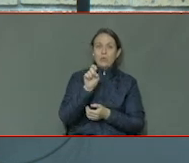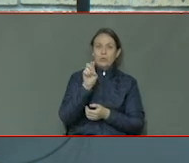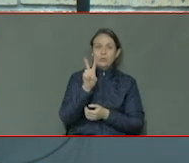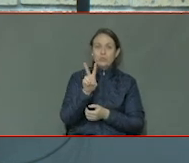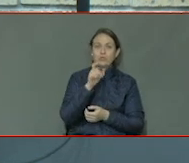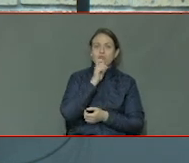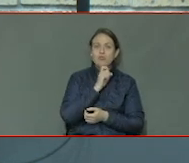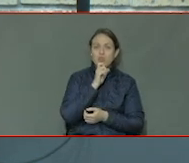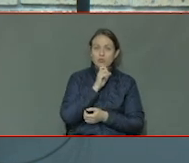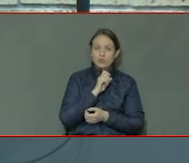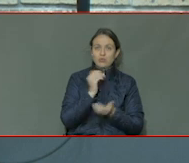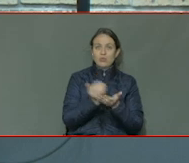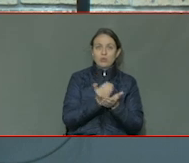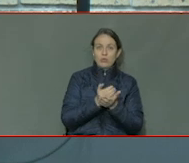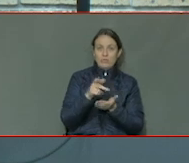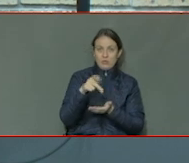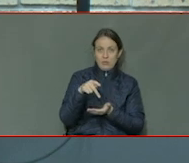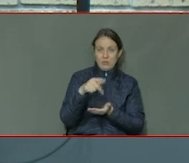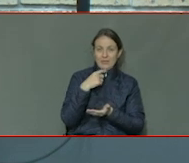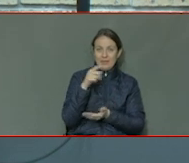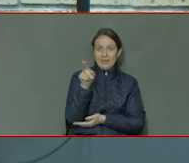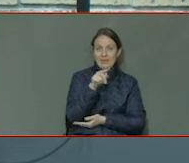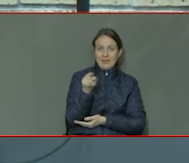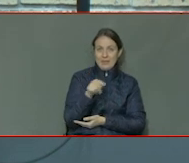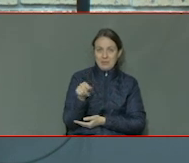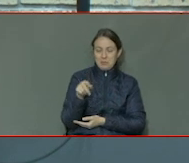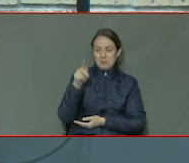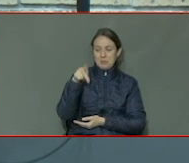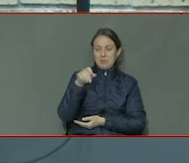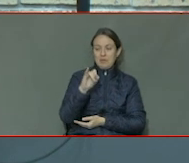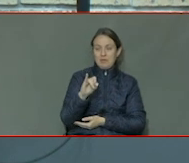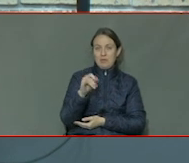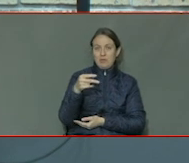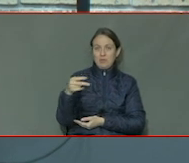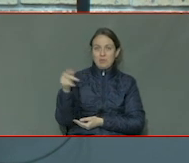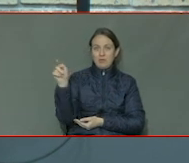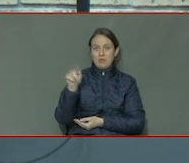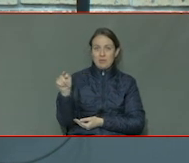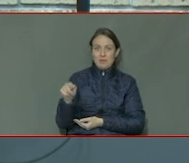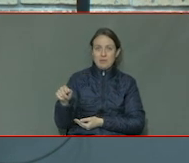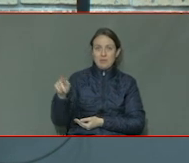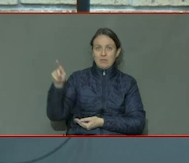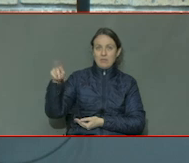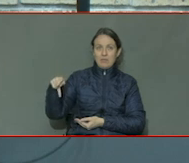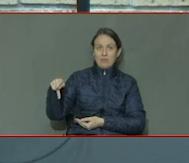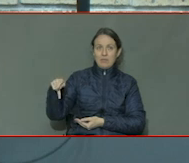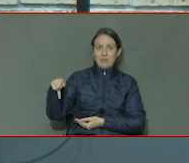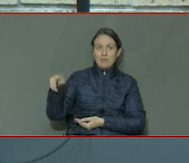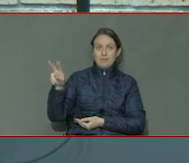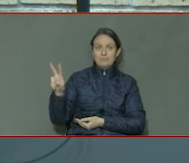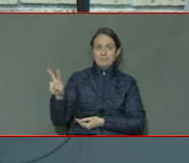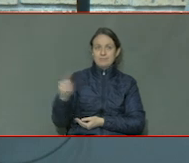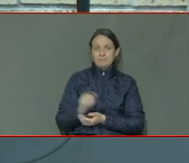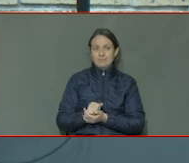it. So I'm going to say sigma pi equals sigma pf. That is